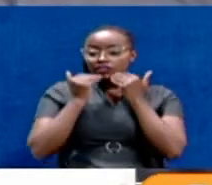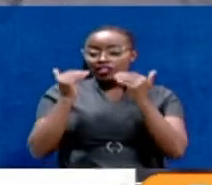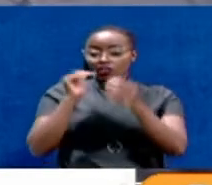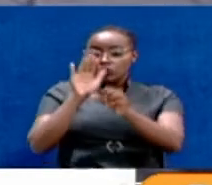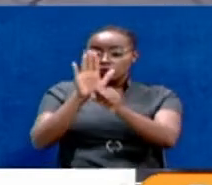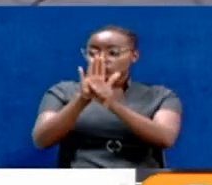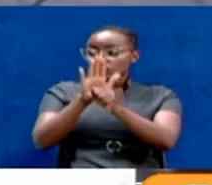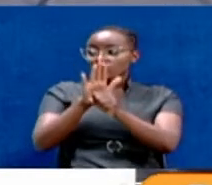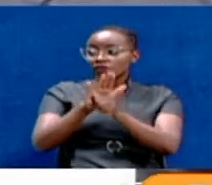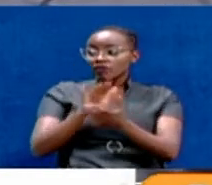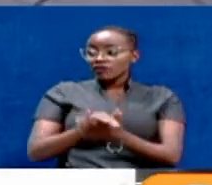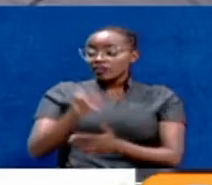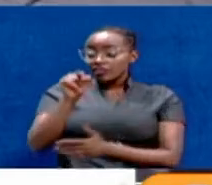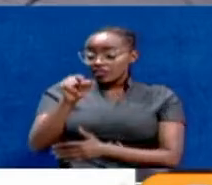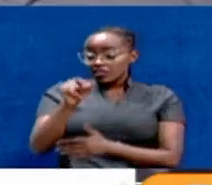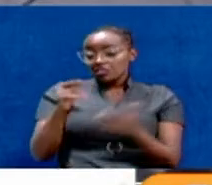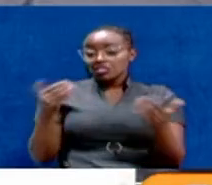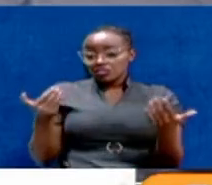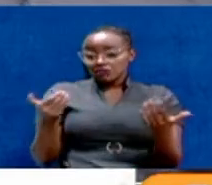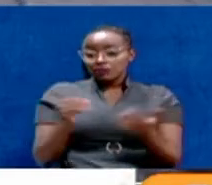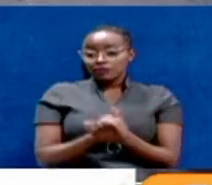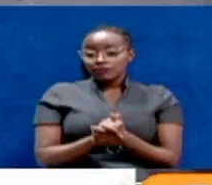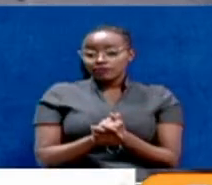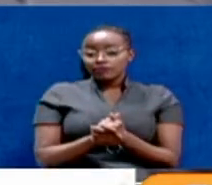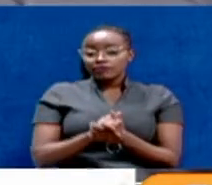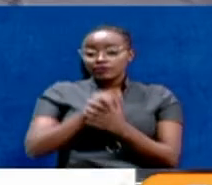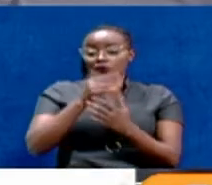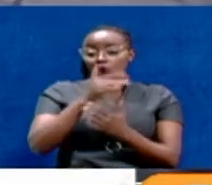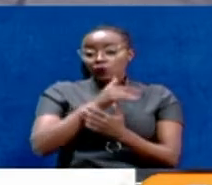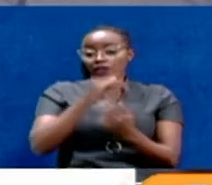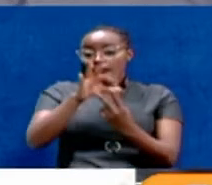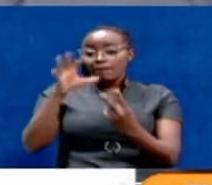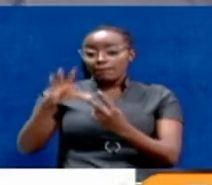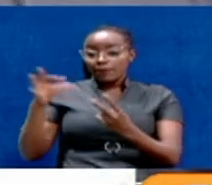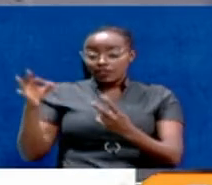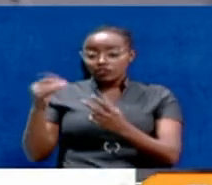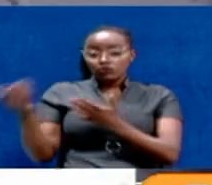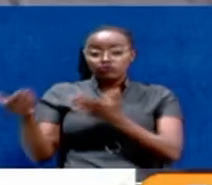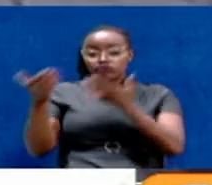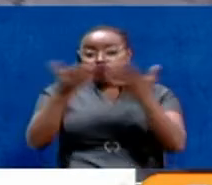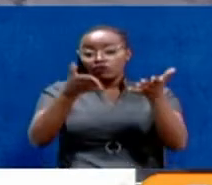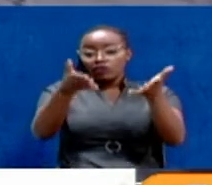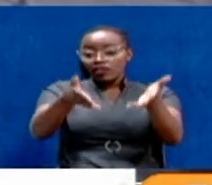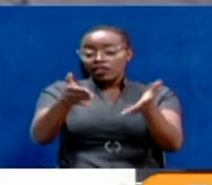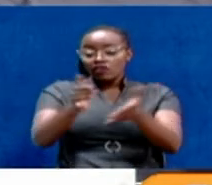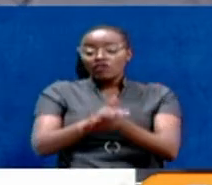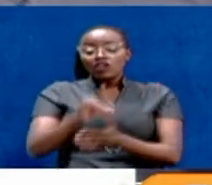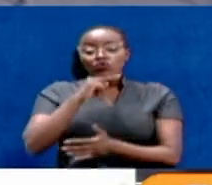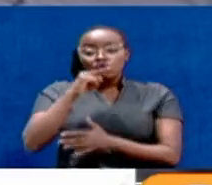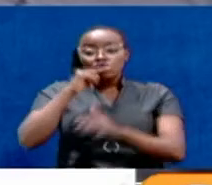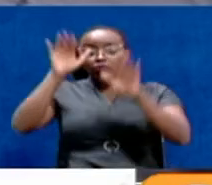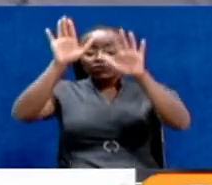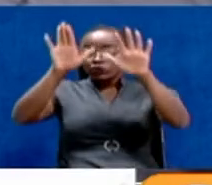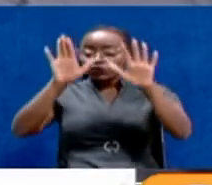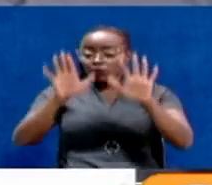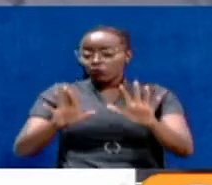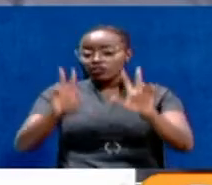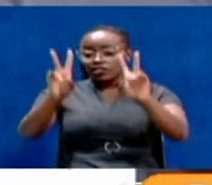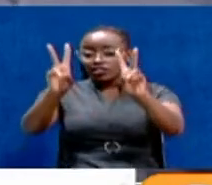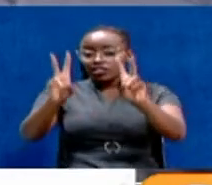Thank you very much. It's also a privilege to have been brought here to comment on this very important